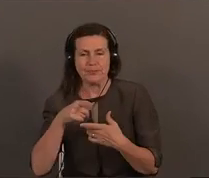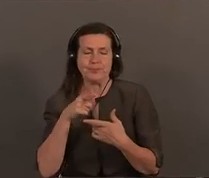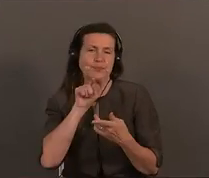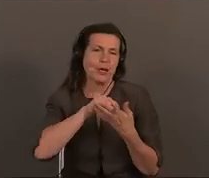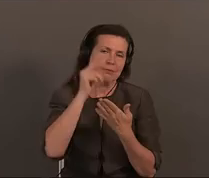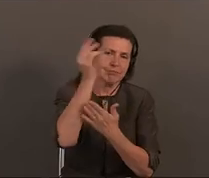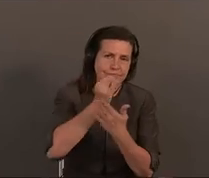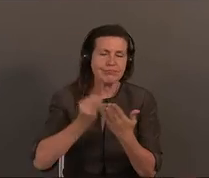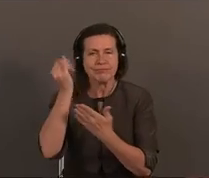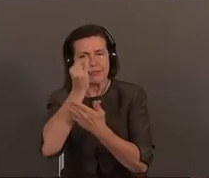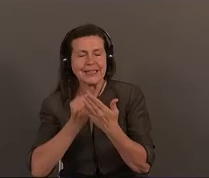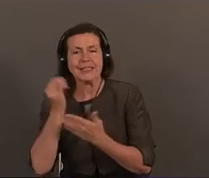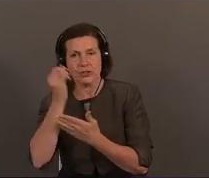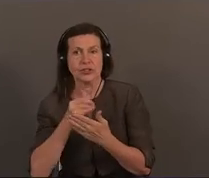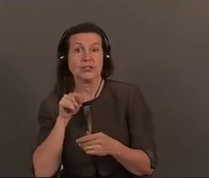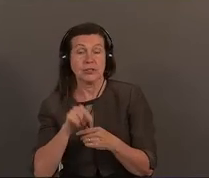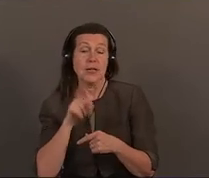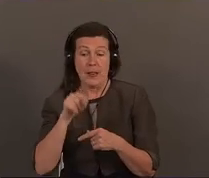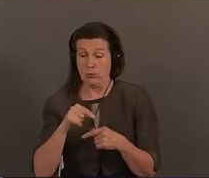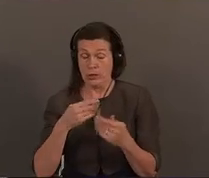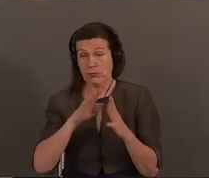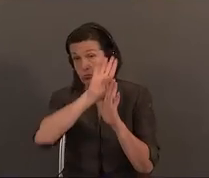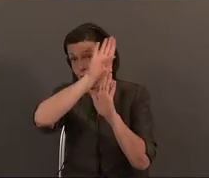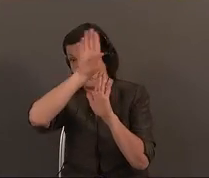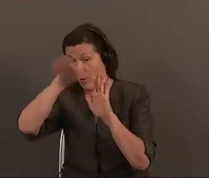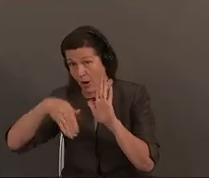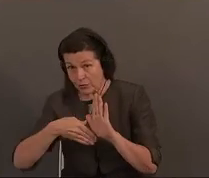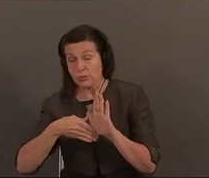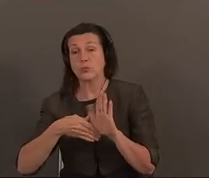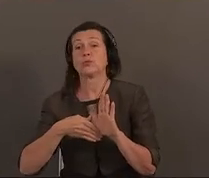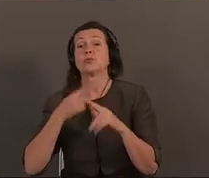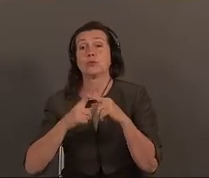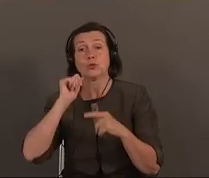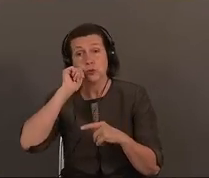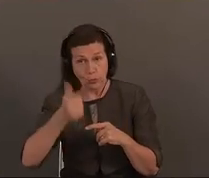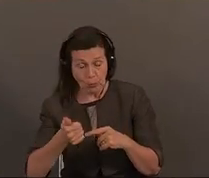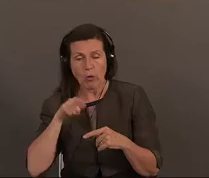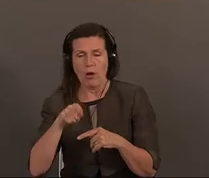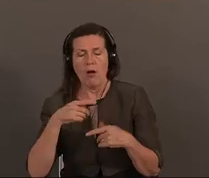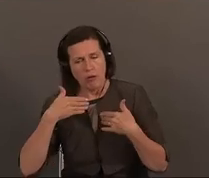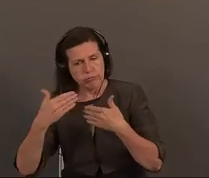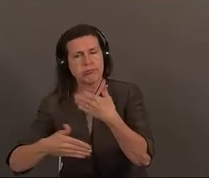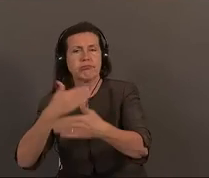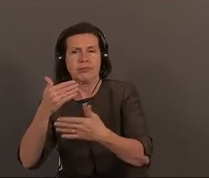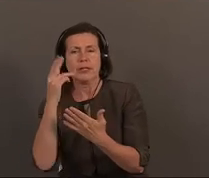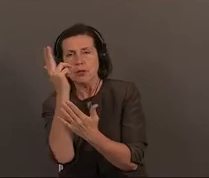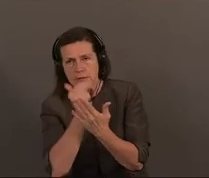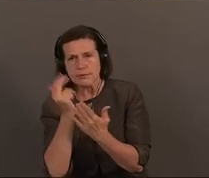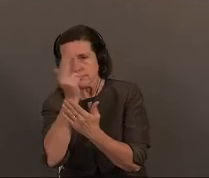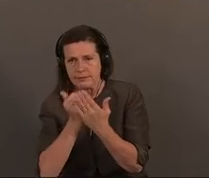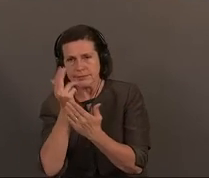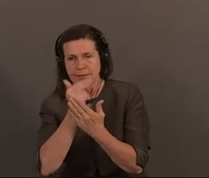and will continue to do so all afternoon and also tomorrow. And so we will see the results.